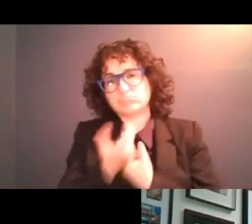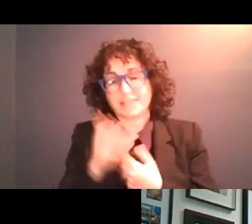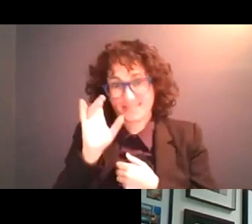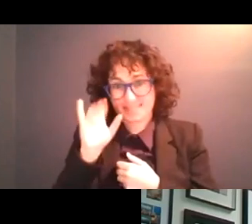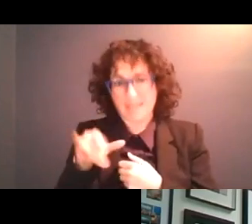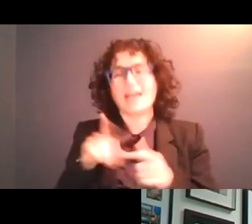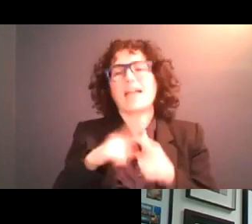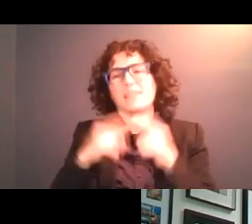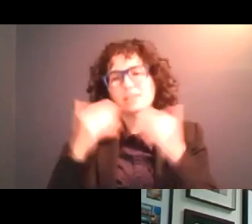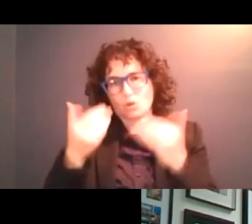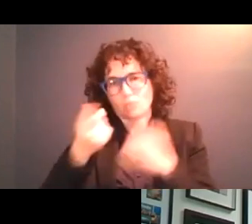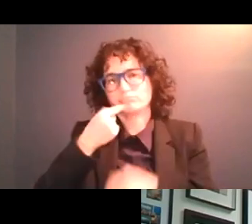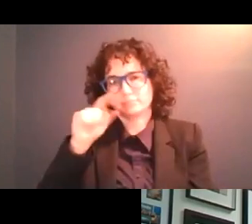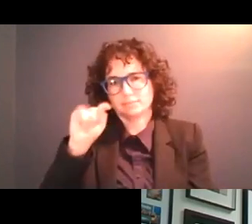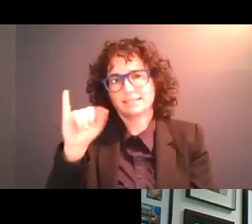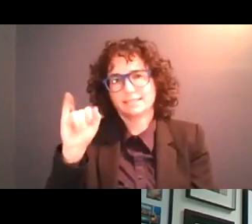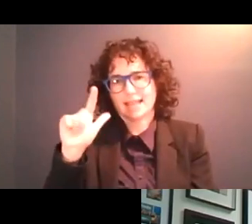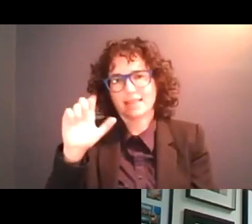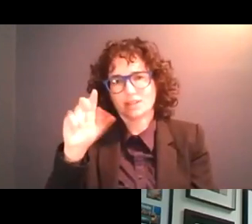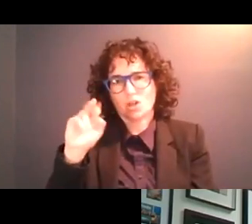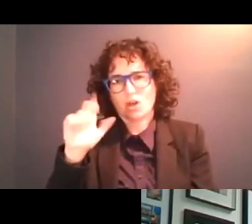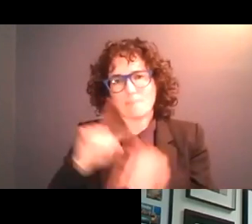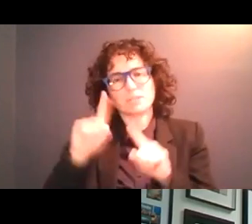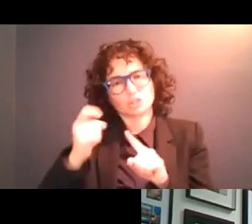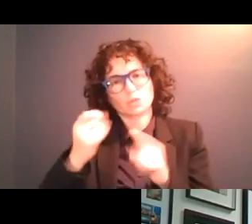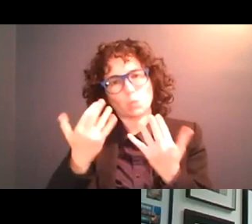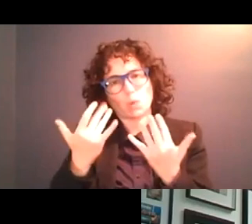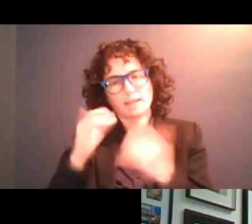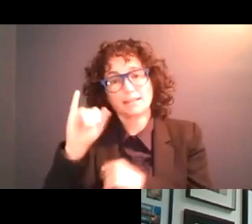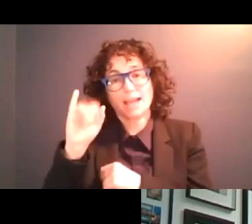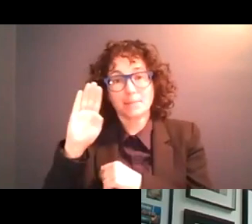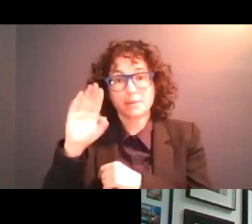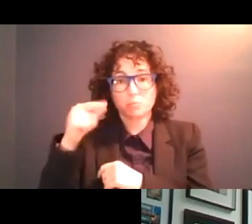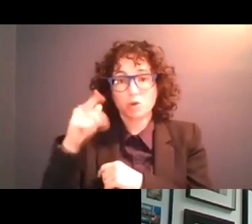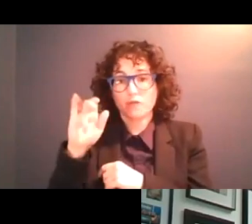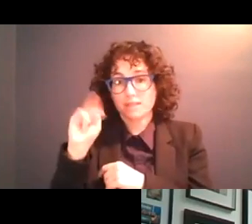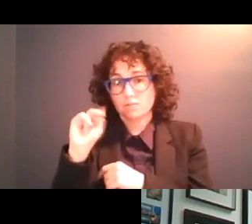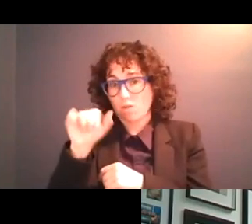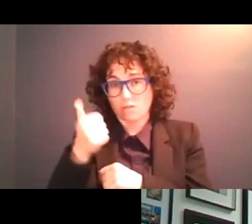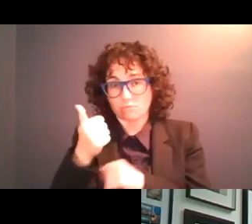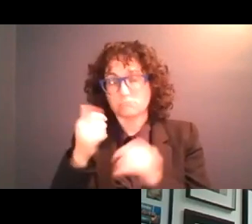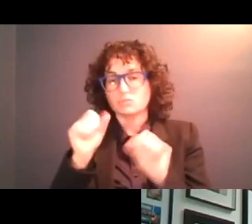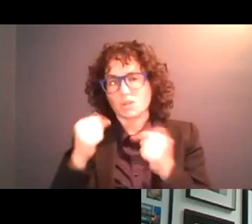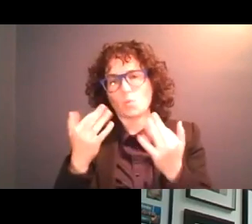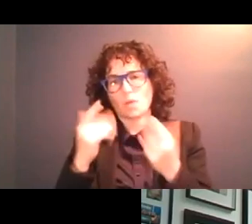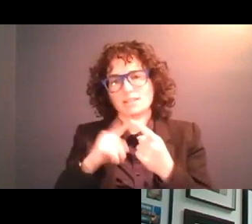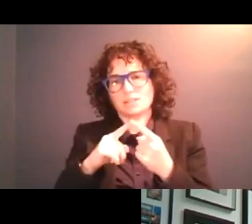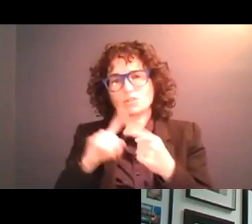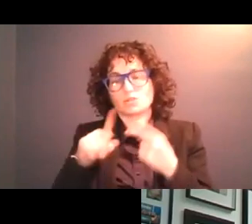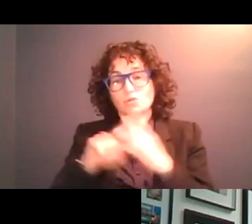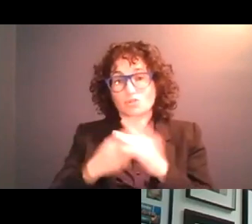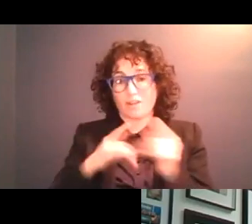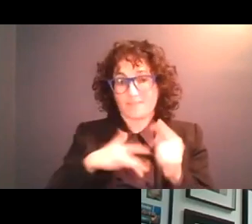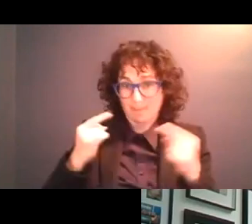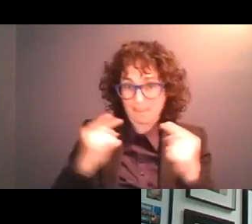then you can take your Tylenol or any of the other medications, ibuprofen, or anyone that works for you in terms of taking care of the pain and maybe a little